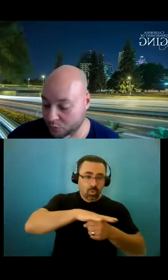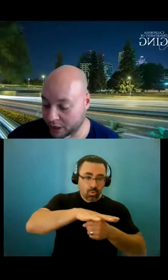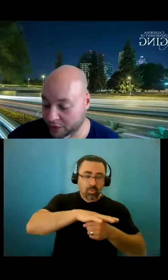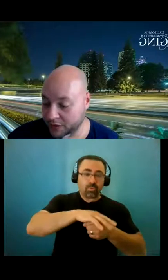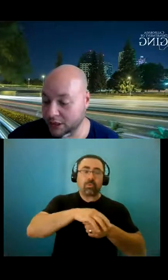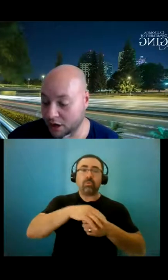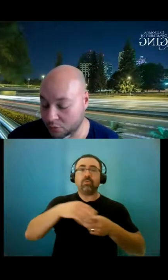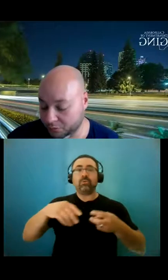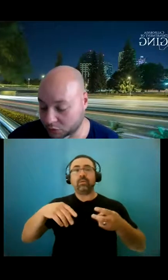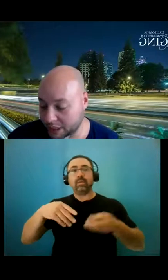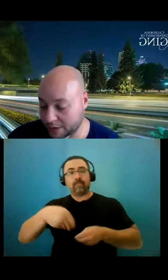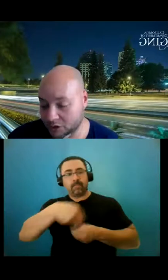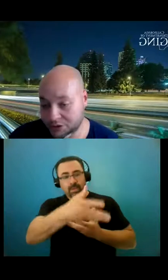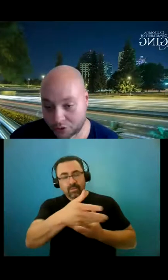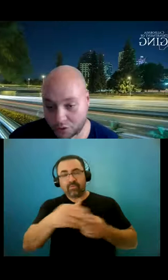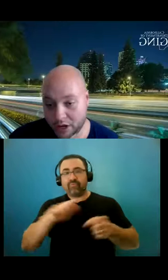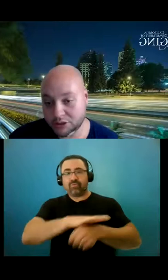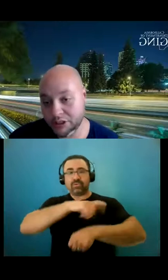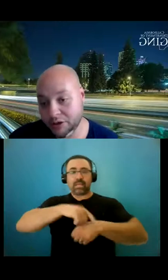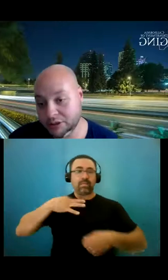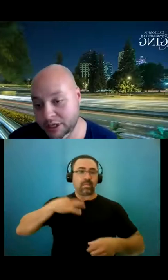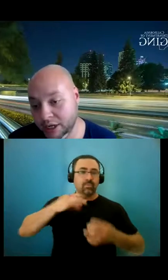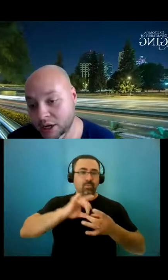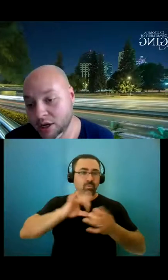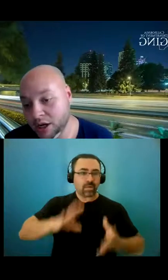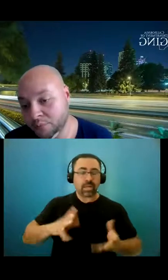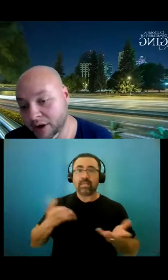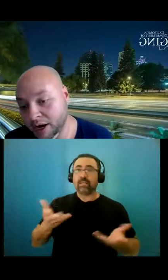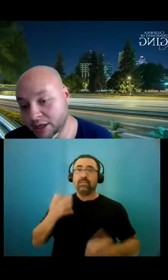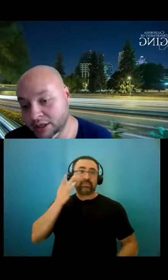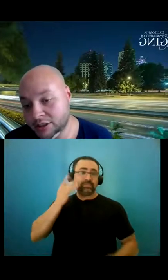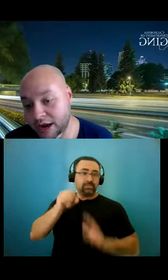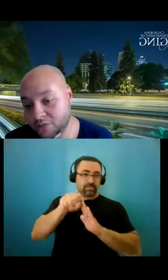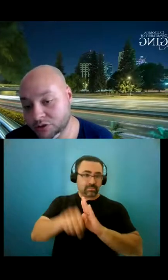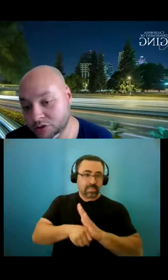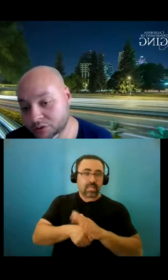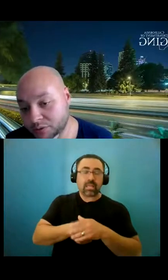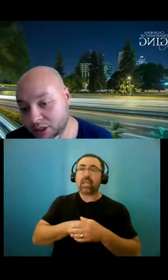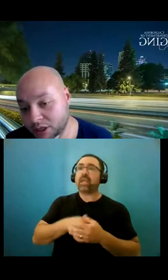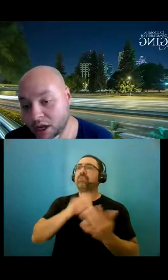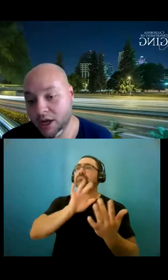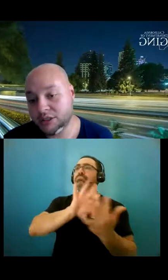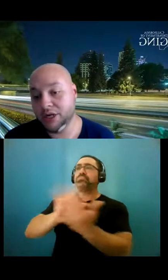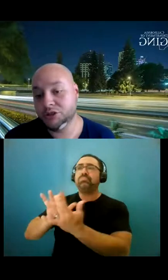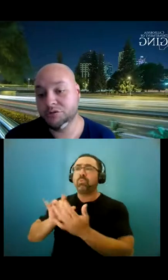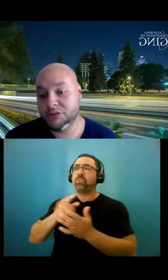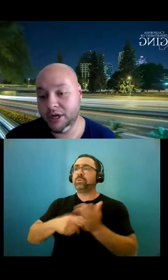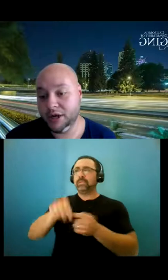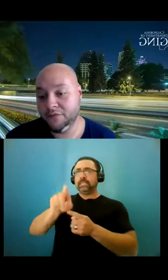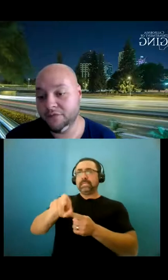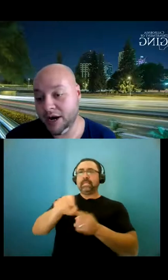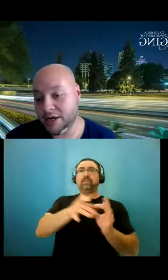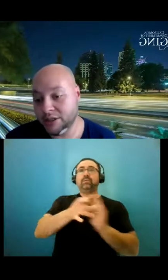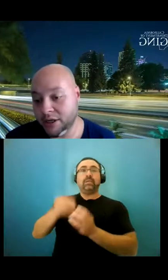them with full-time volunteer coordinators, and here at the state, providing the staff resources we need tied to